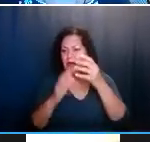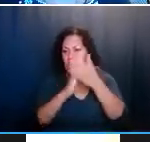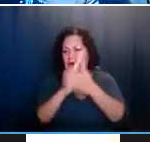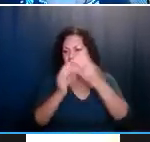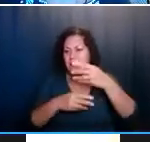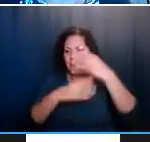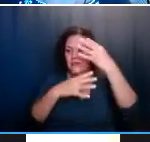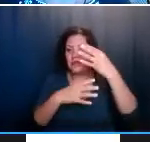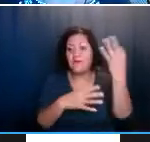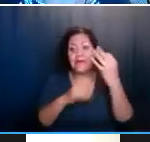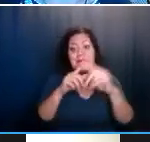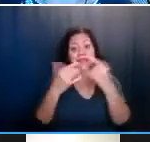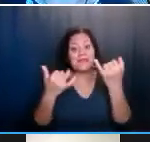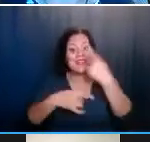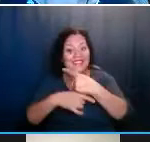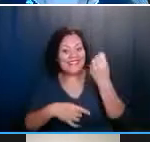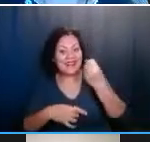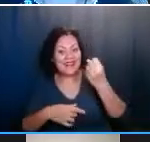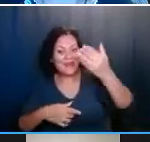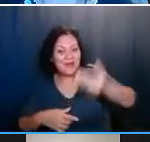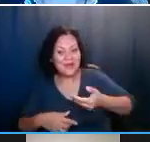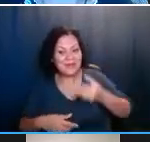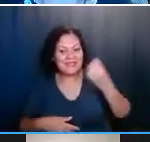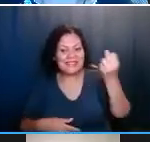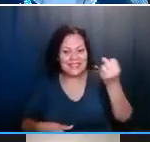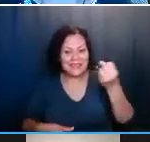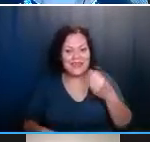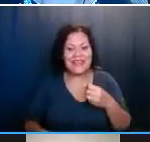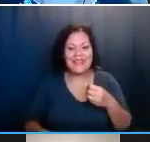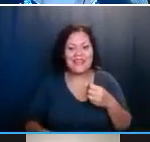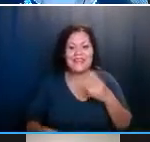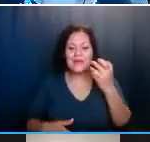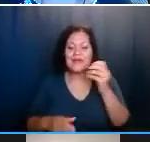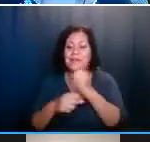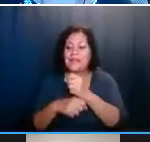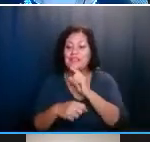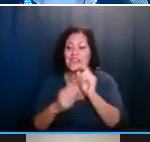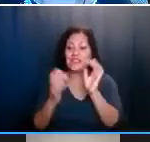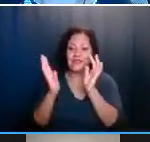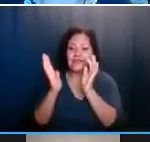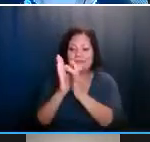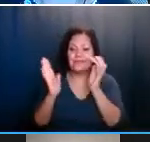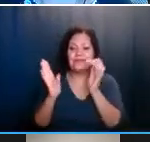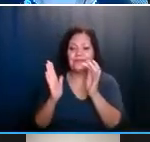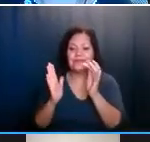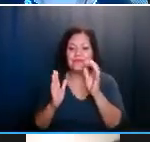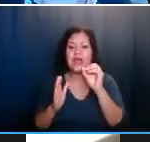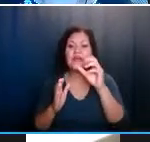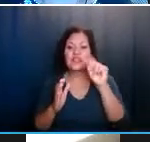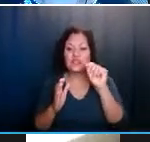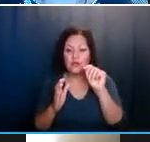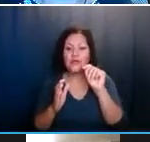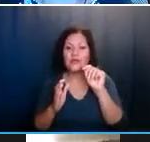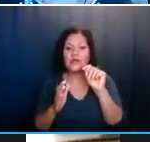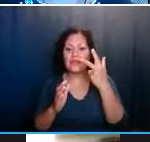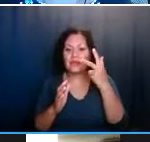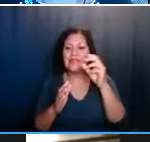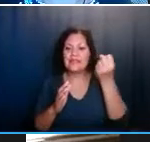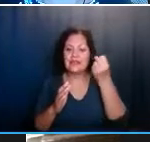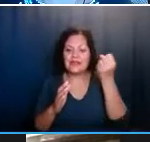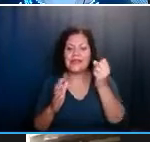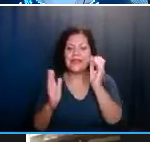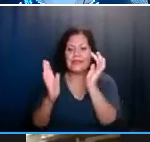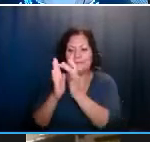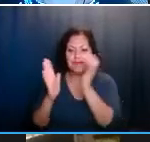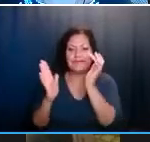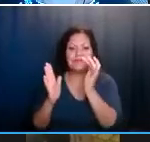in Saturday. Welcome to Saturday. And so you'll want to make sure that that day is highlighted so that you can see